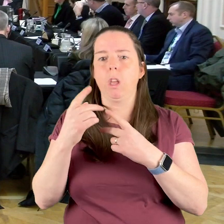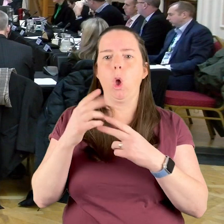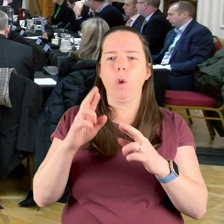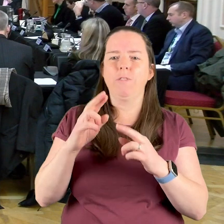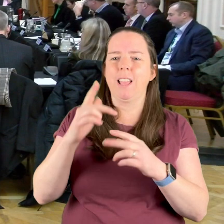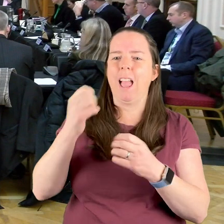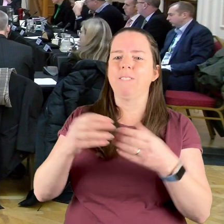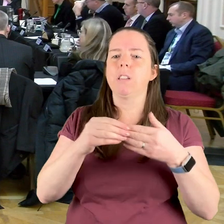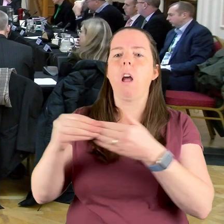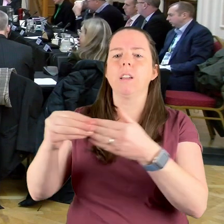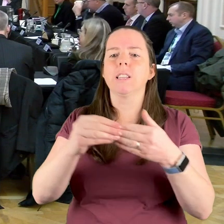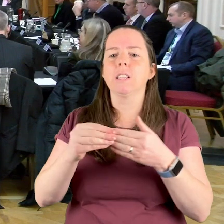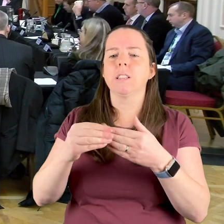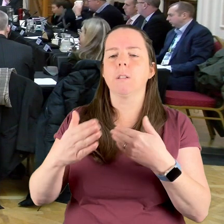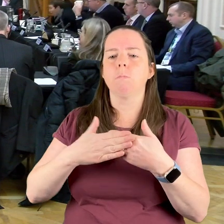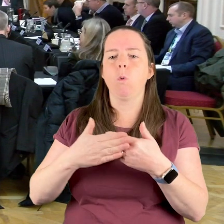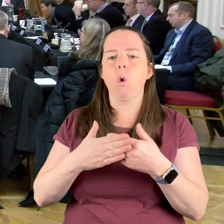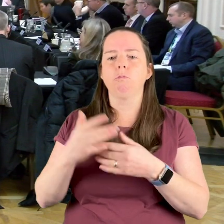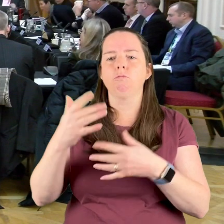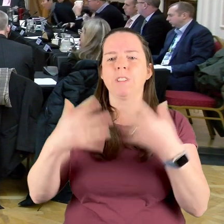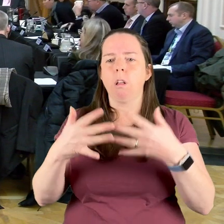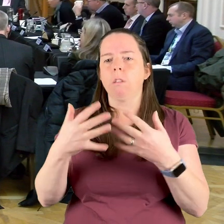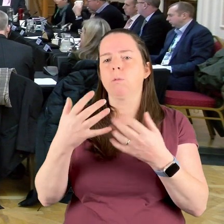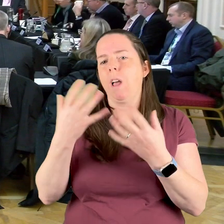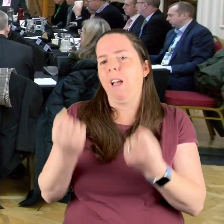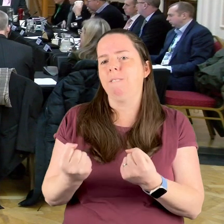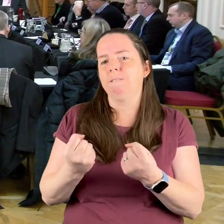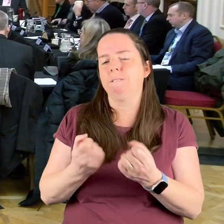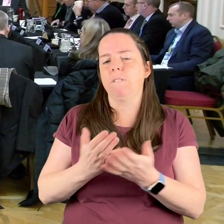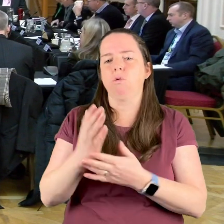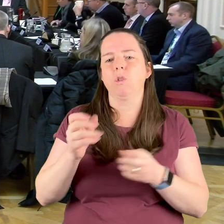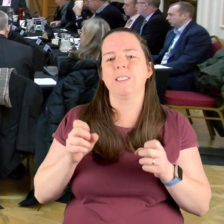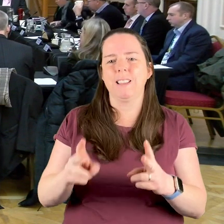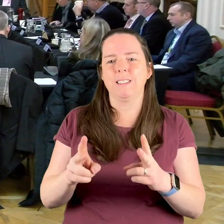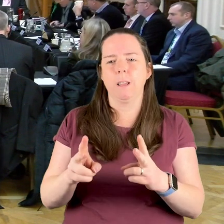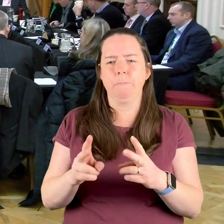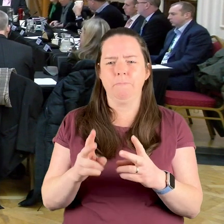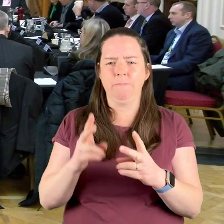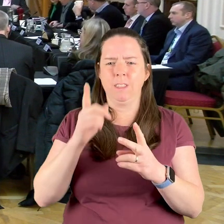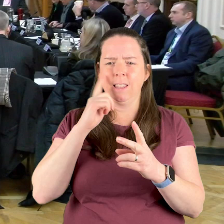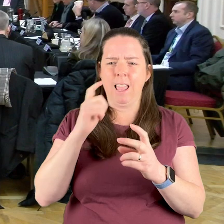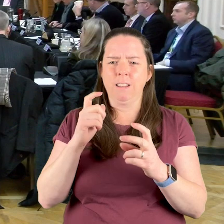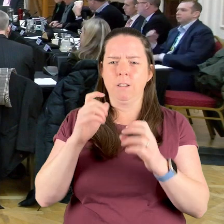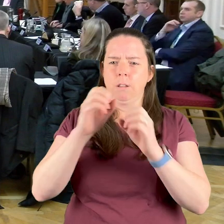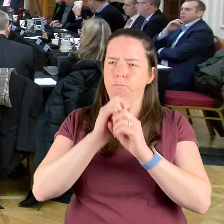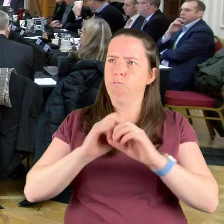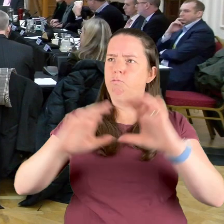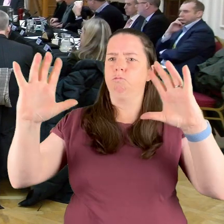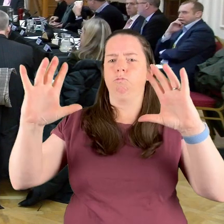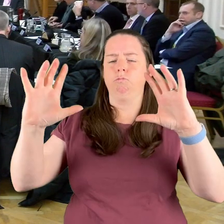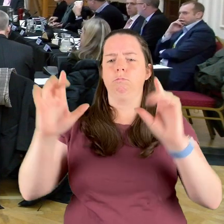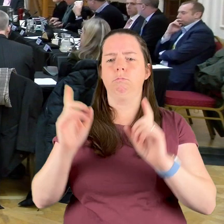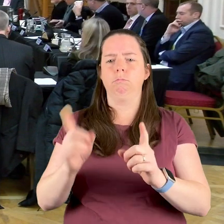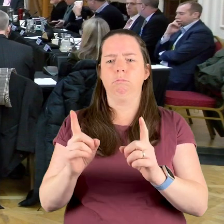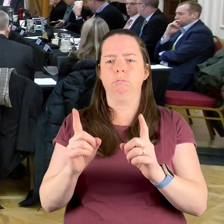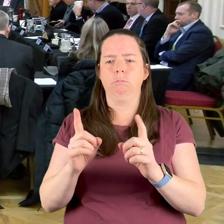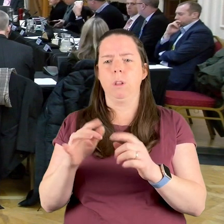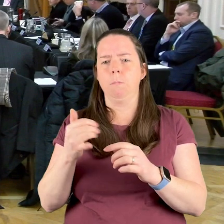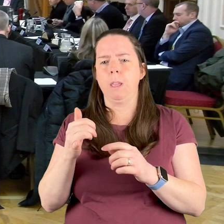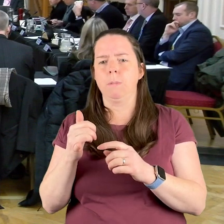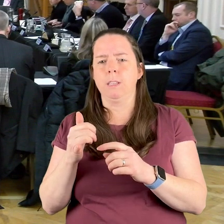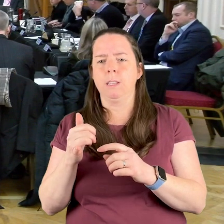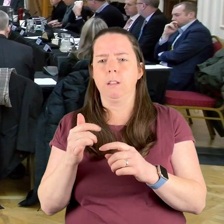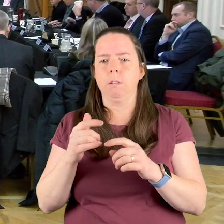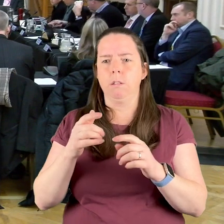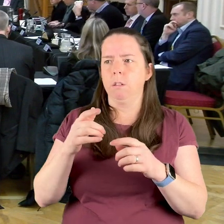and more of the CQC results will have come out within the system. We can then bring a bigger picture to a seminar and then maybe come back